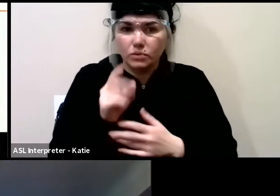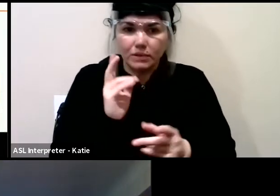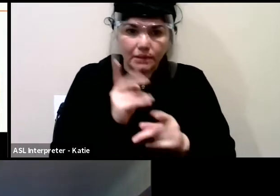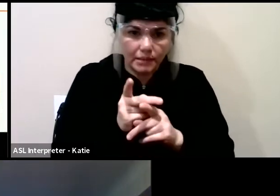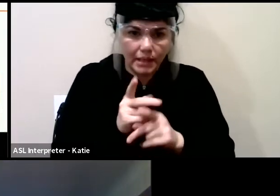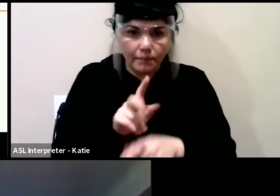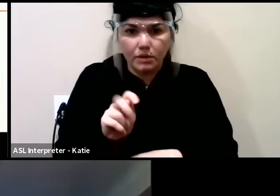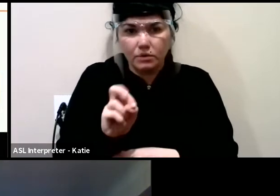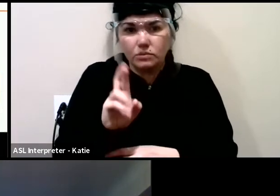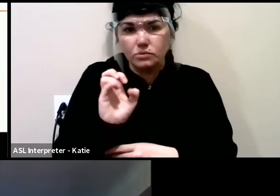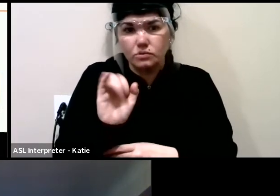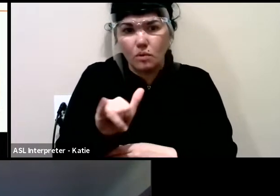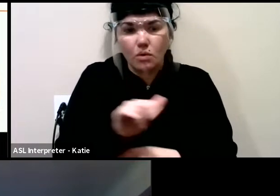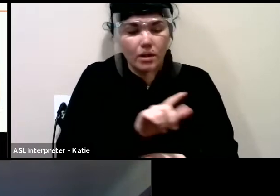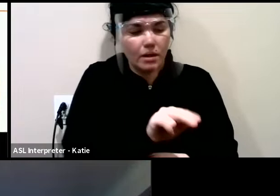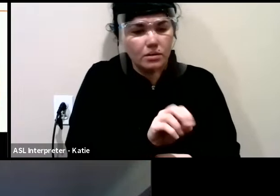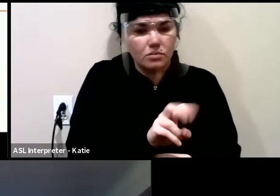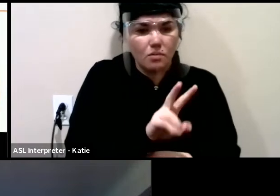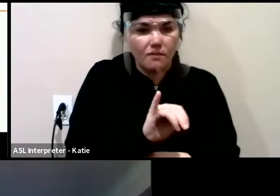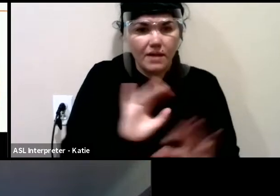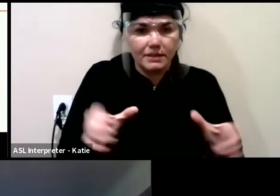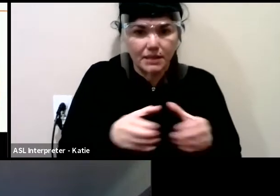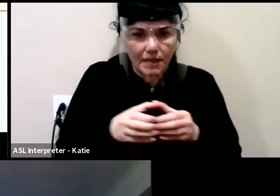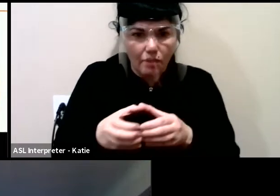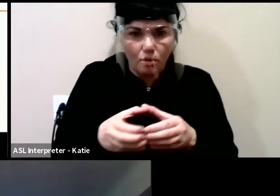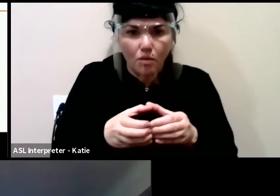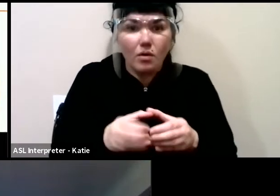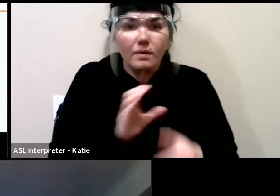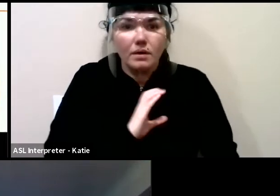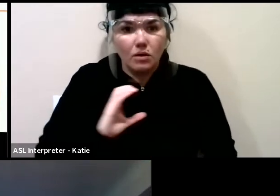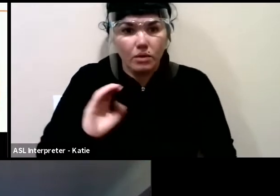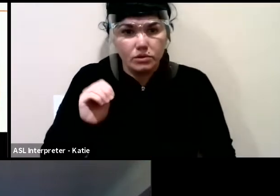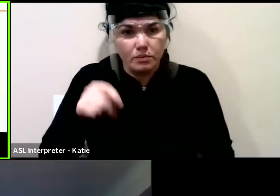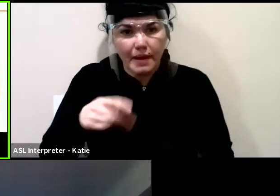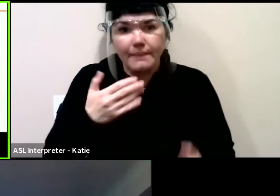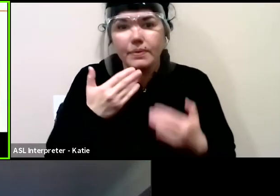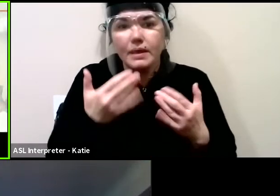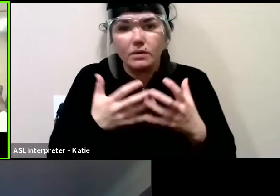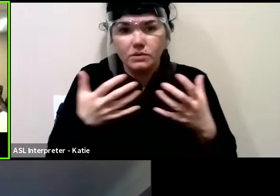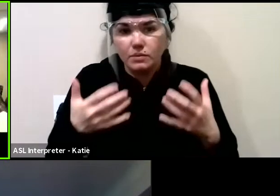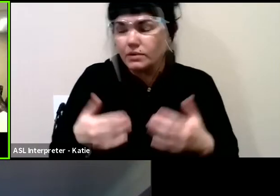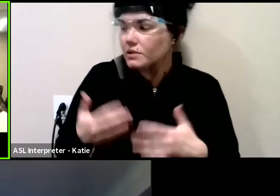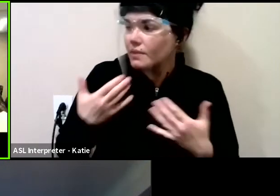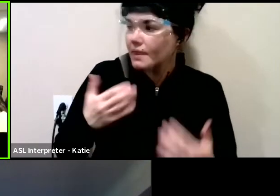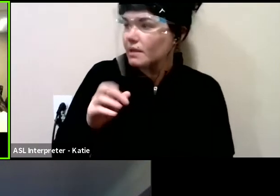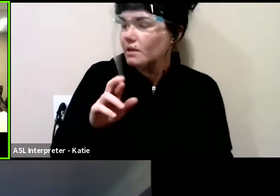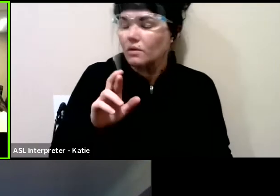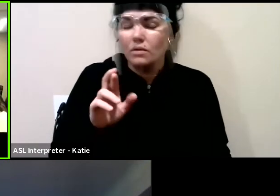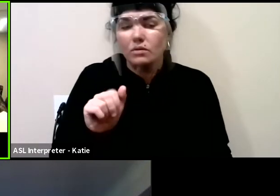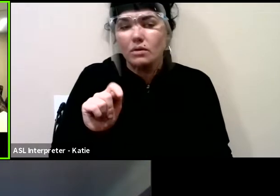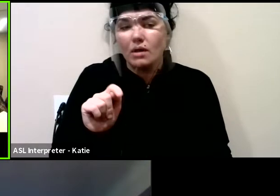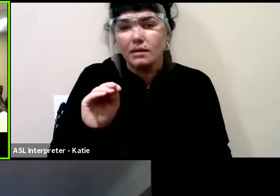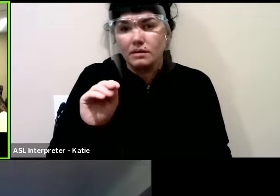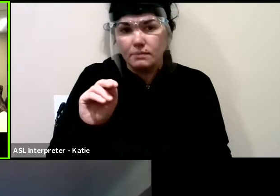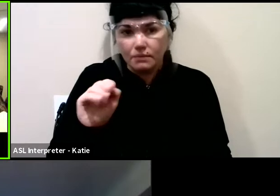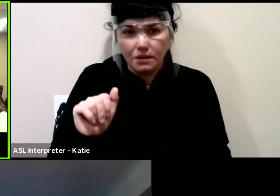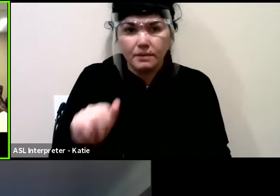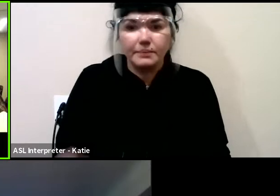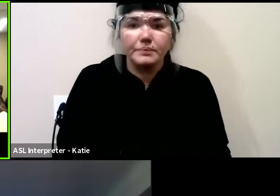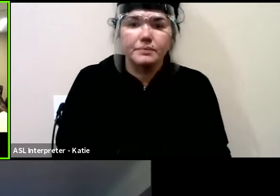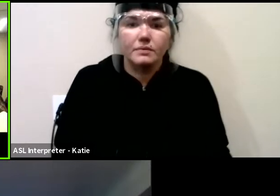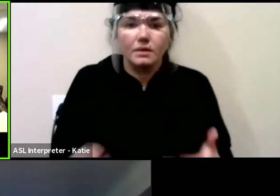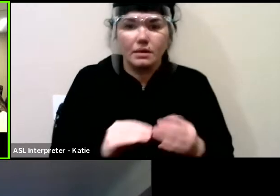novi together in the congressional map thank you so much thank you ratna next in line is number eight